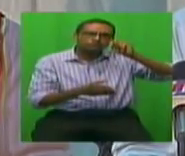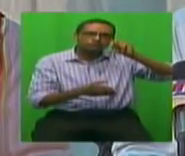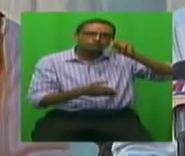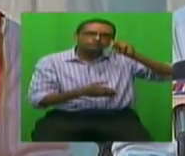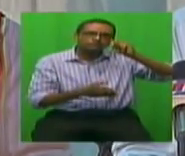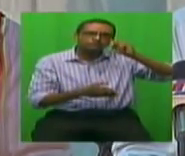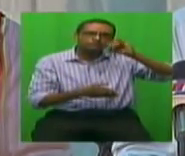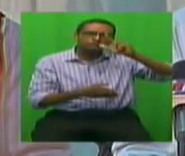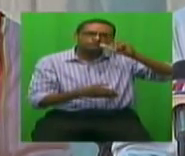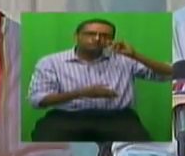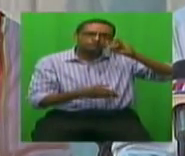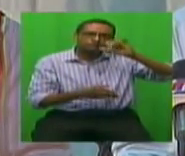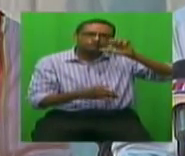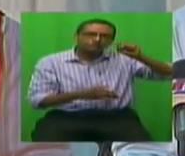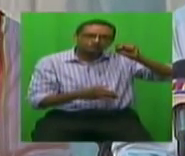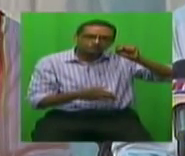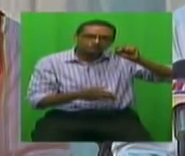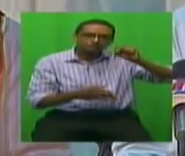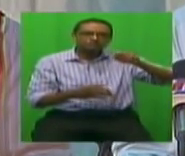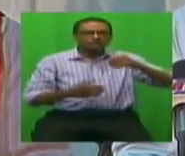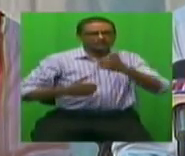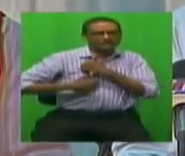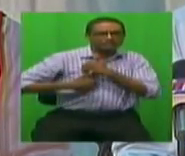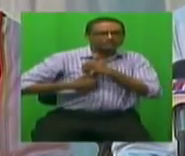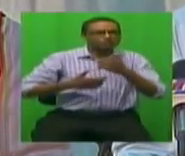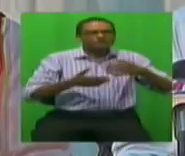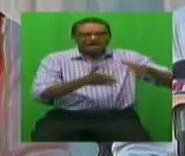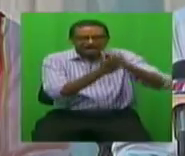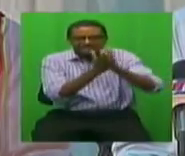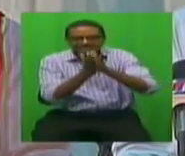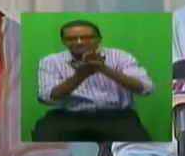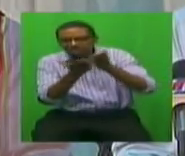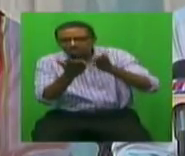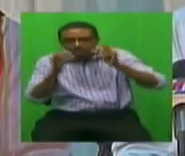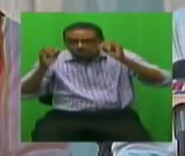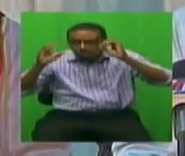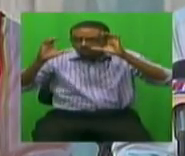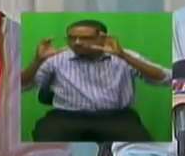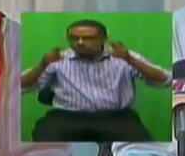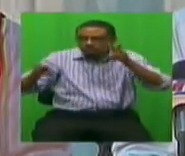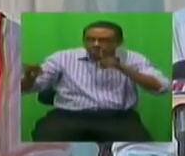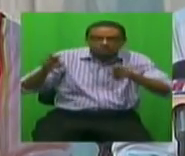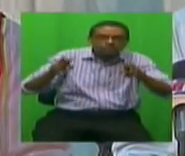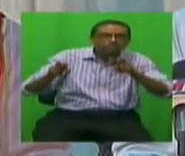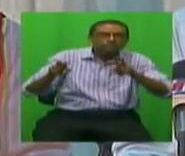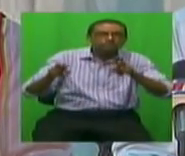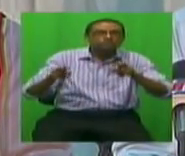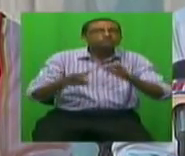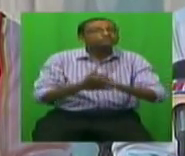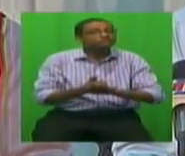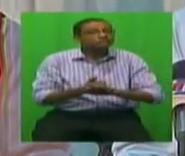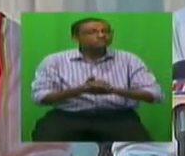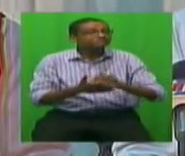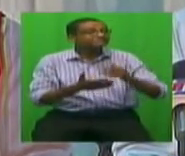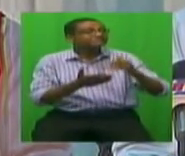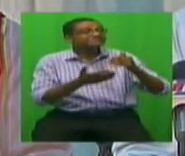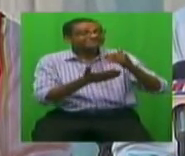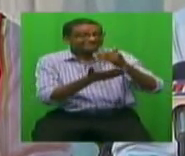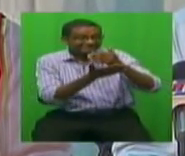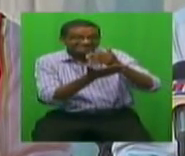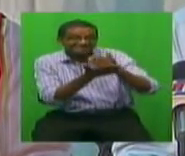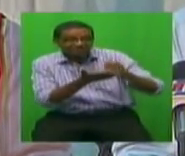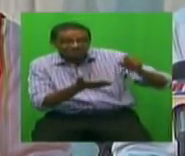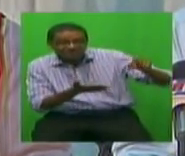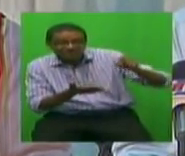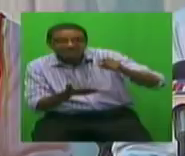aware, our army services, etc. In a lot of these areas, you're seeing the gathering of rubbish